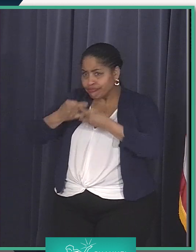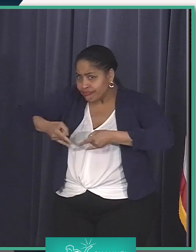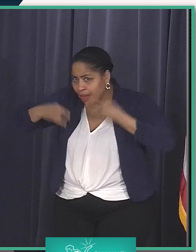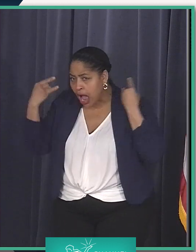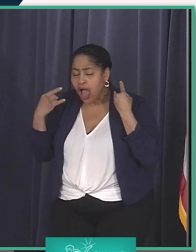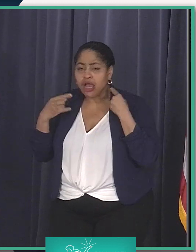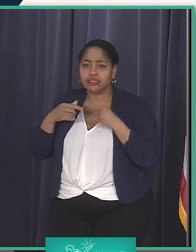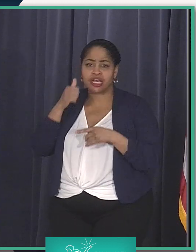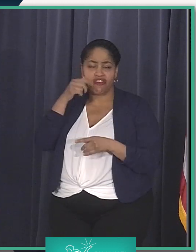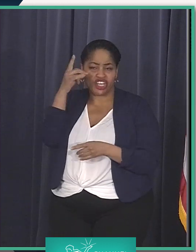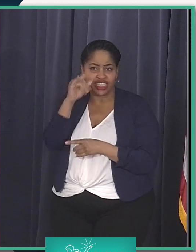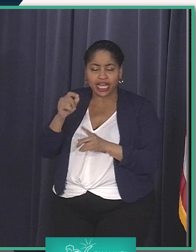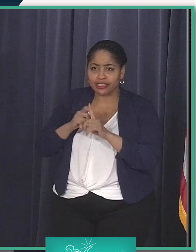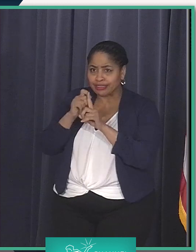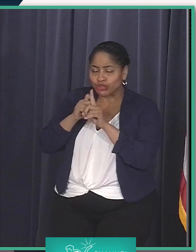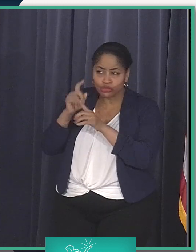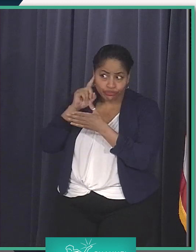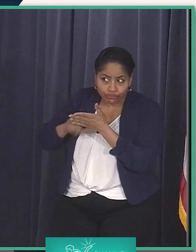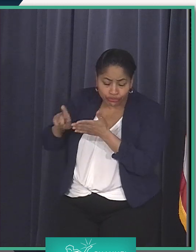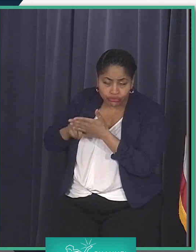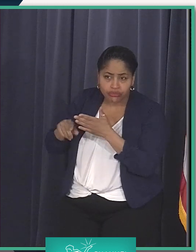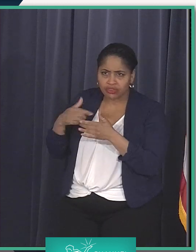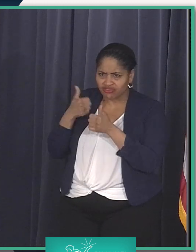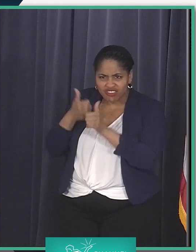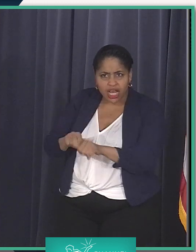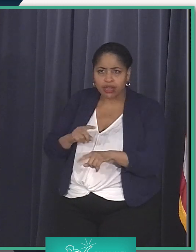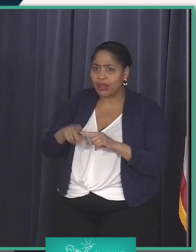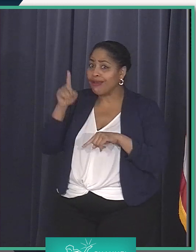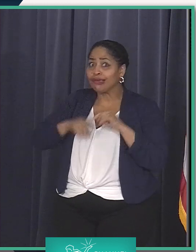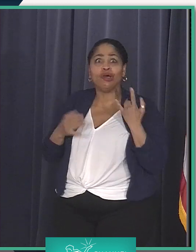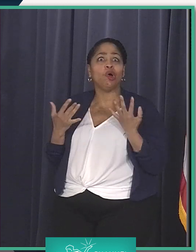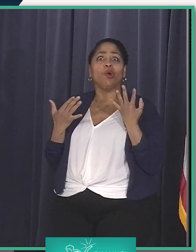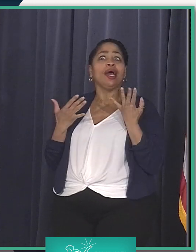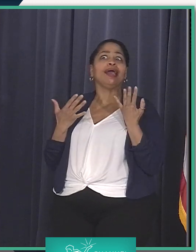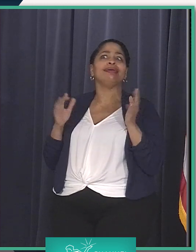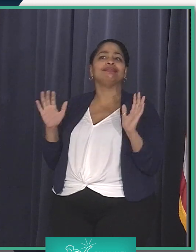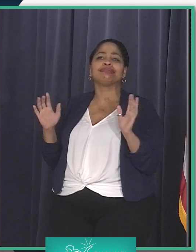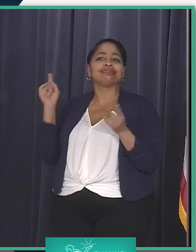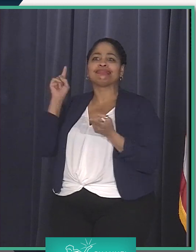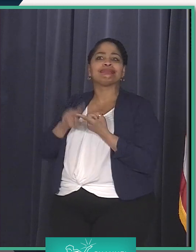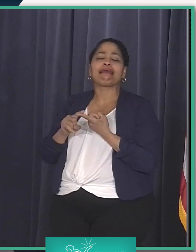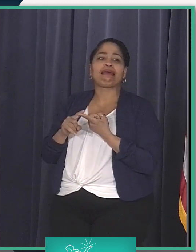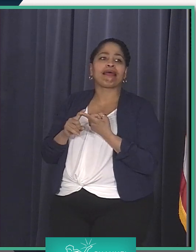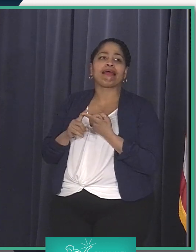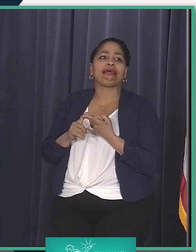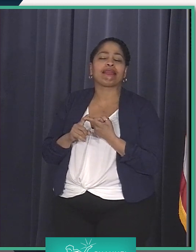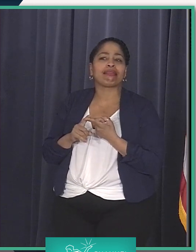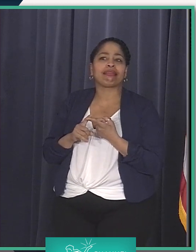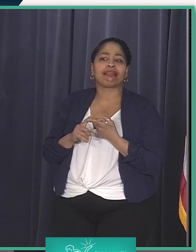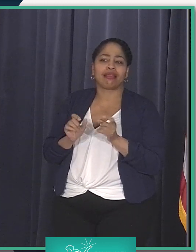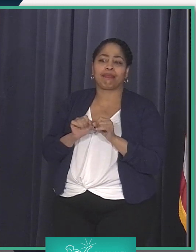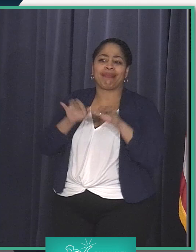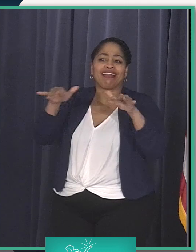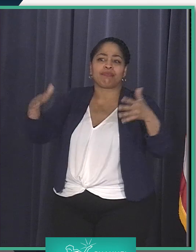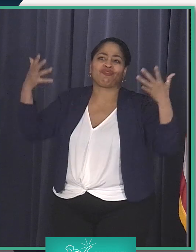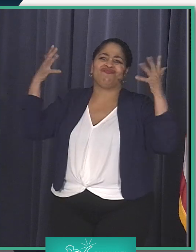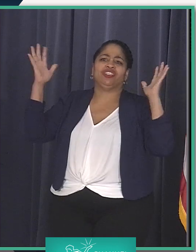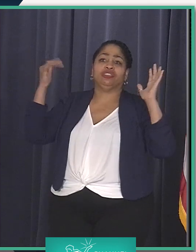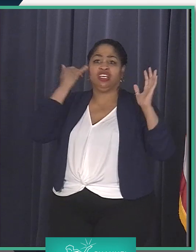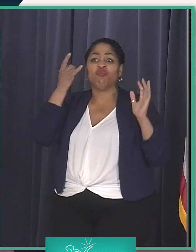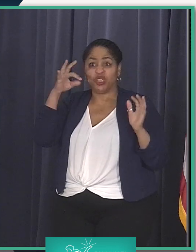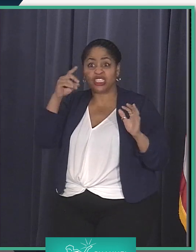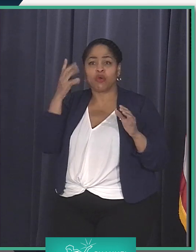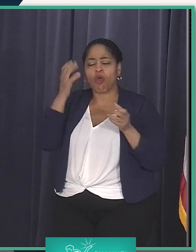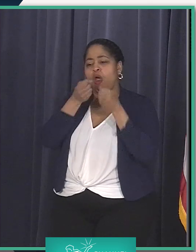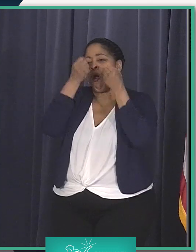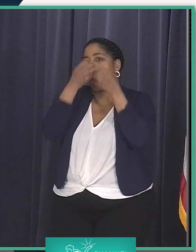We're following our protocols. But they couldn't wait until the pandemic was over. If they had, we'd have